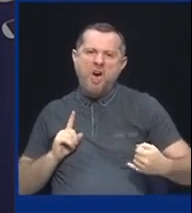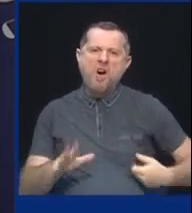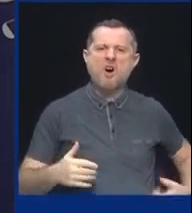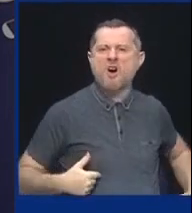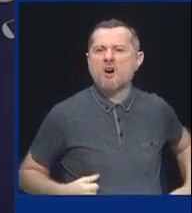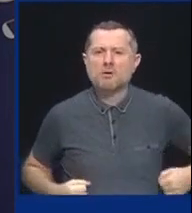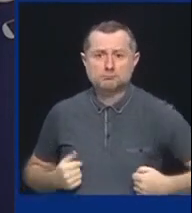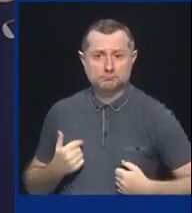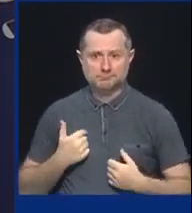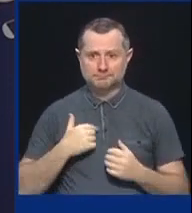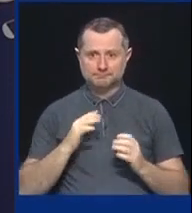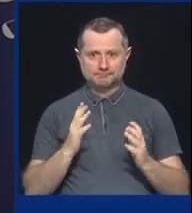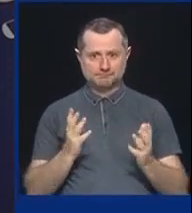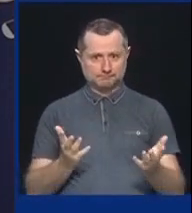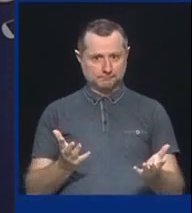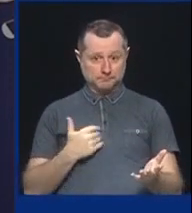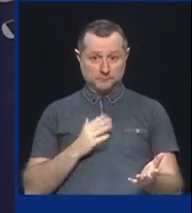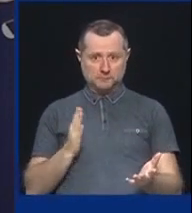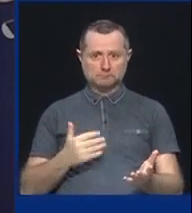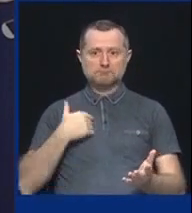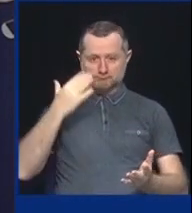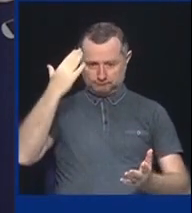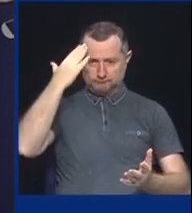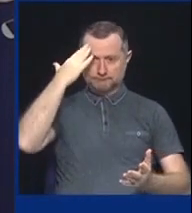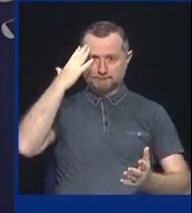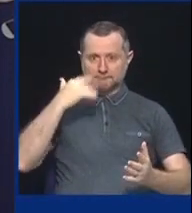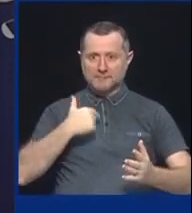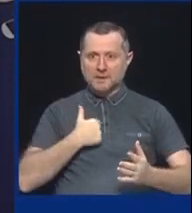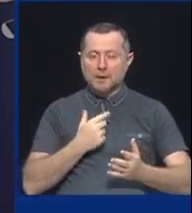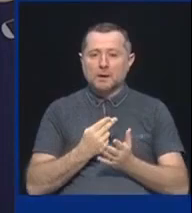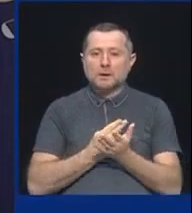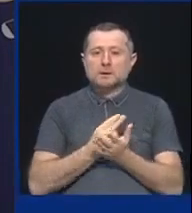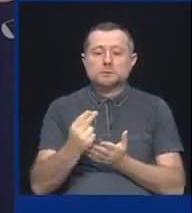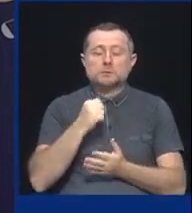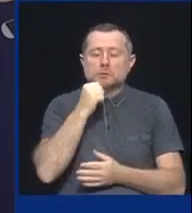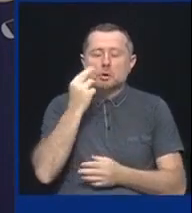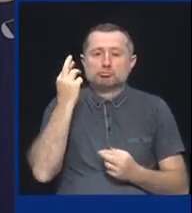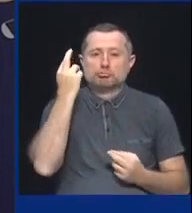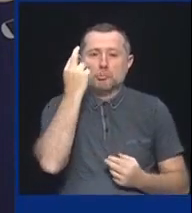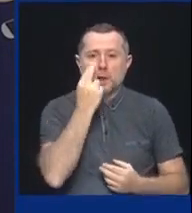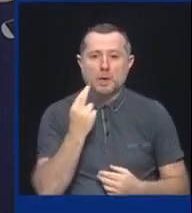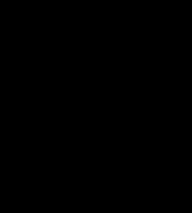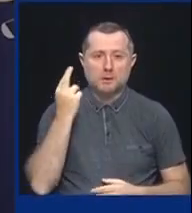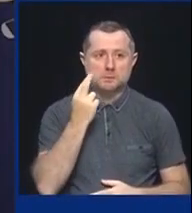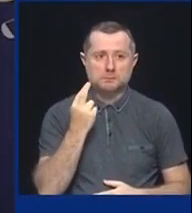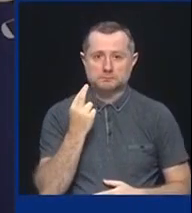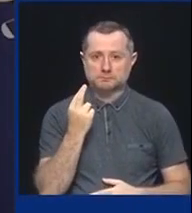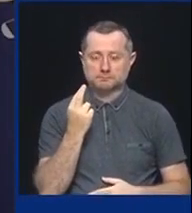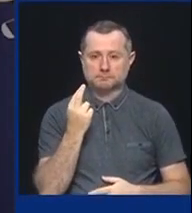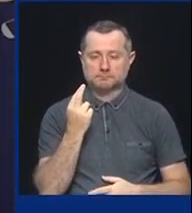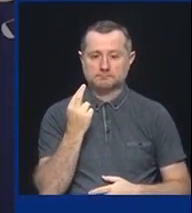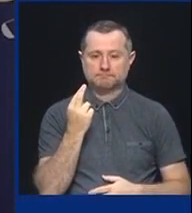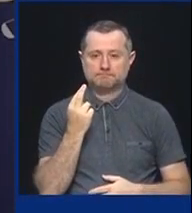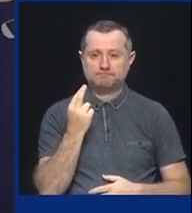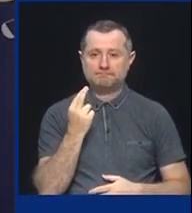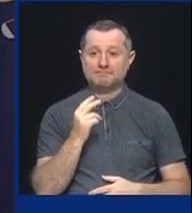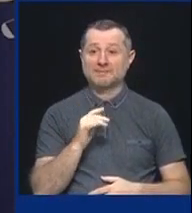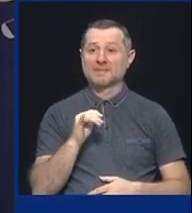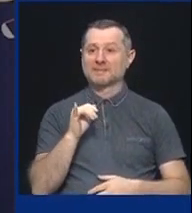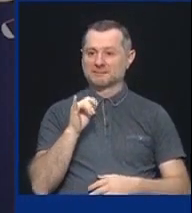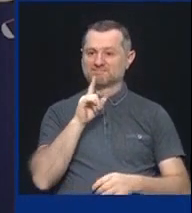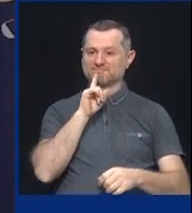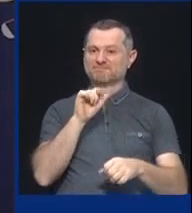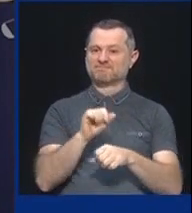But I didn't realize the extent to which the line has been